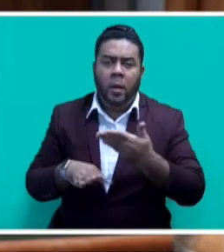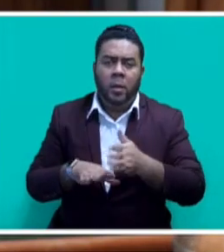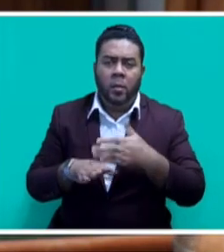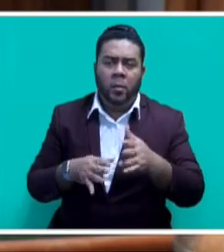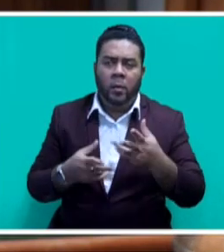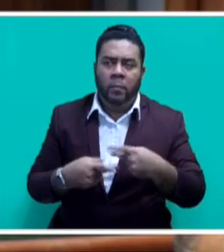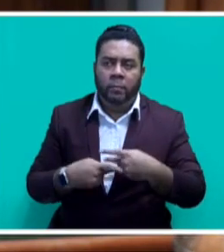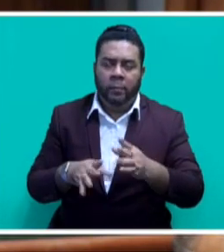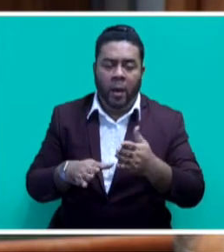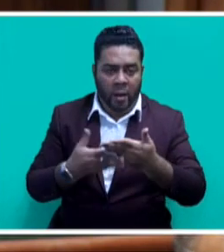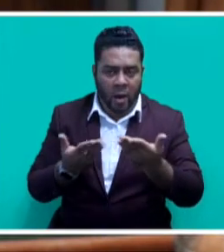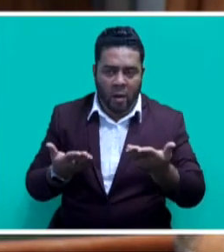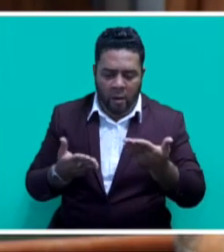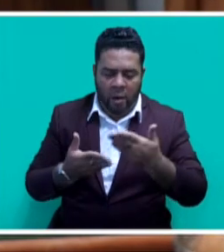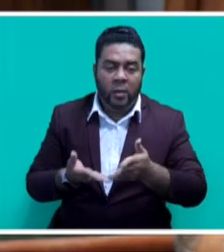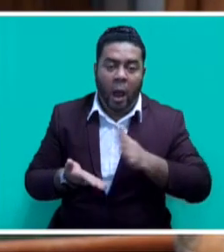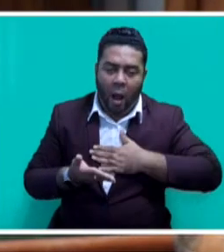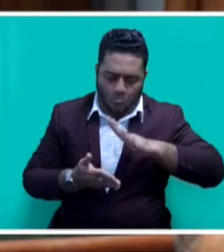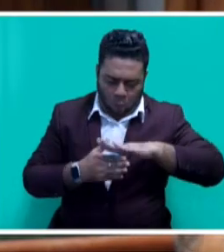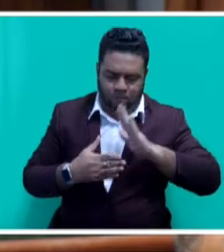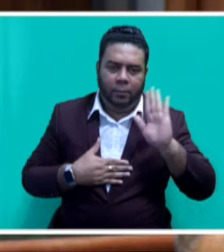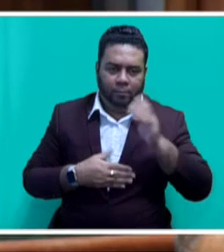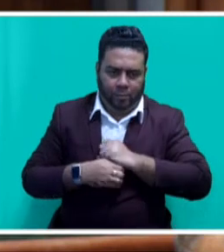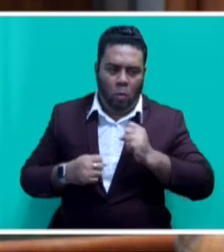and now it is our turn.